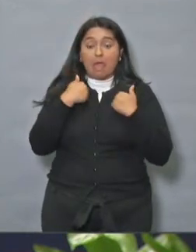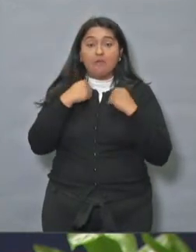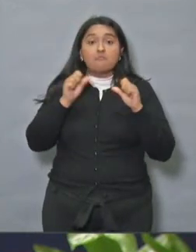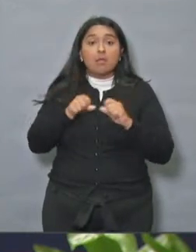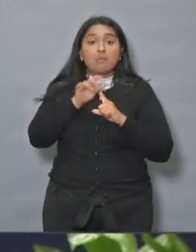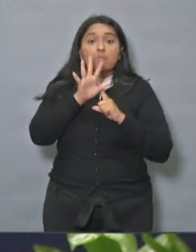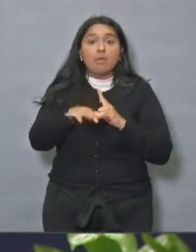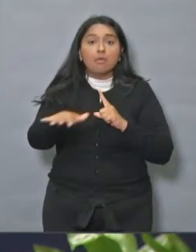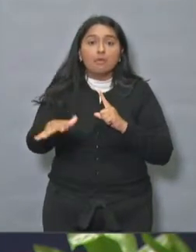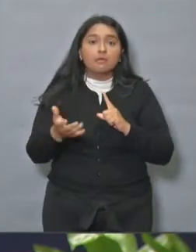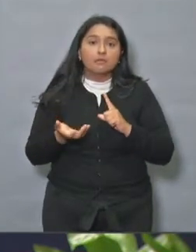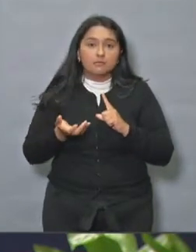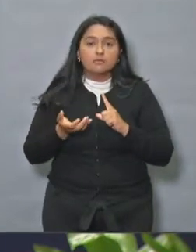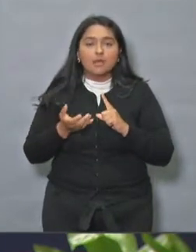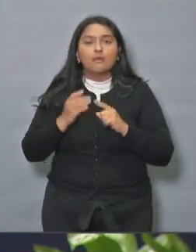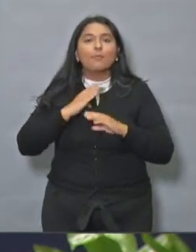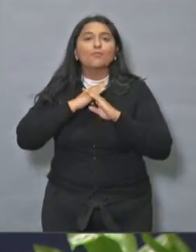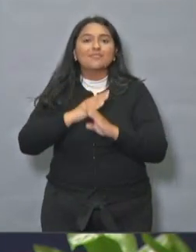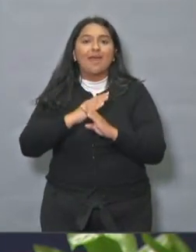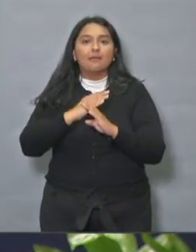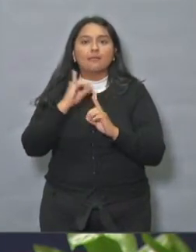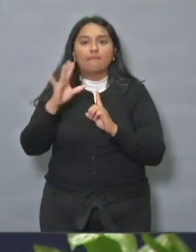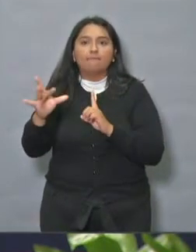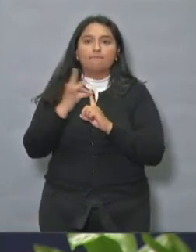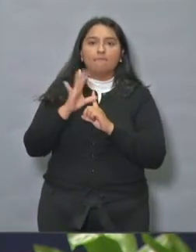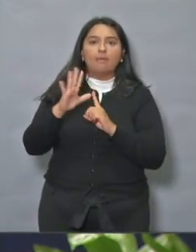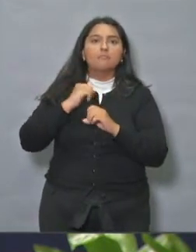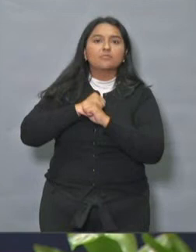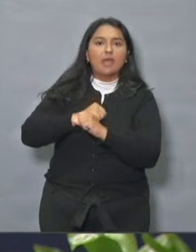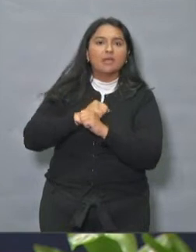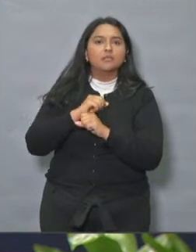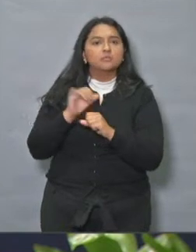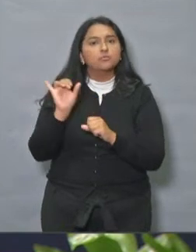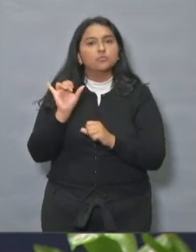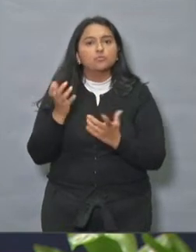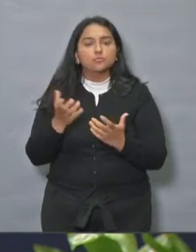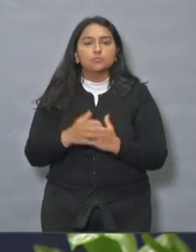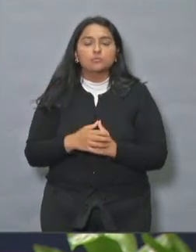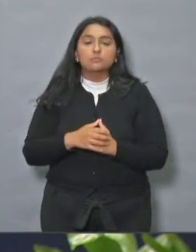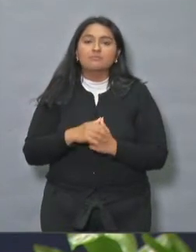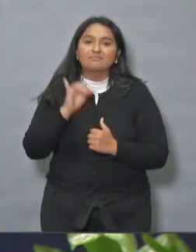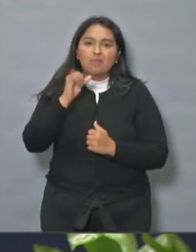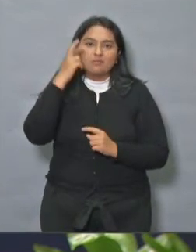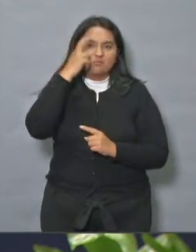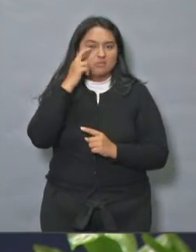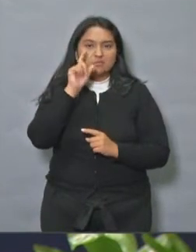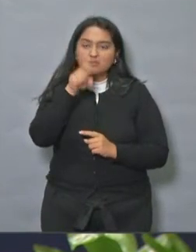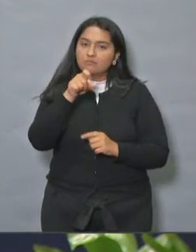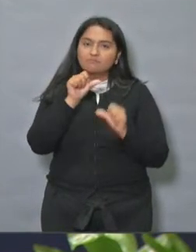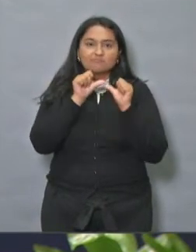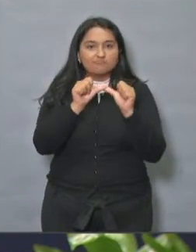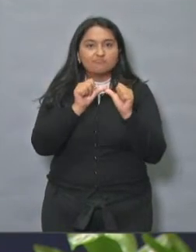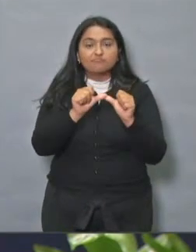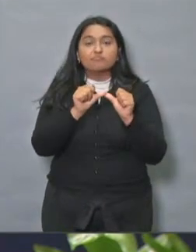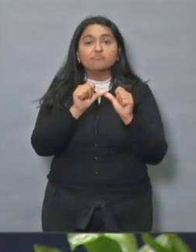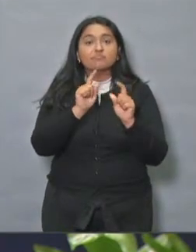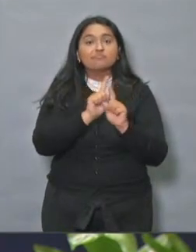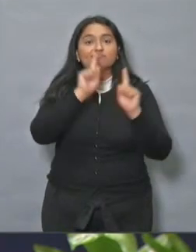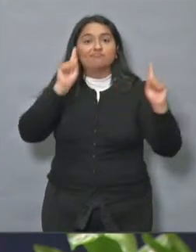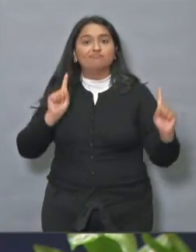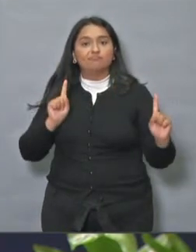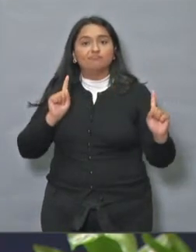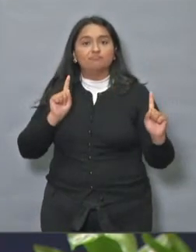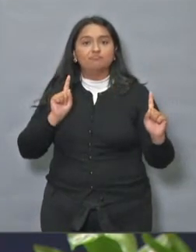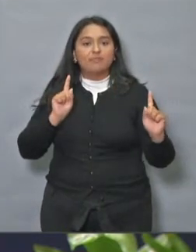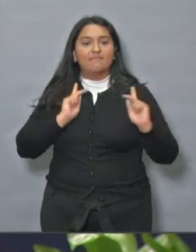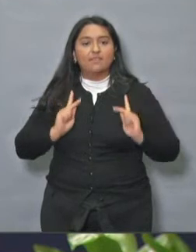have, and it likely protects you as well. This is why you should continue also to physically distance yourself from others whenever